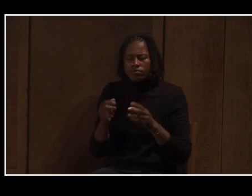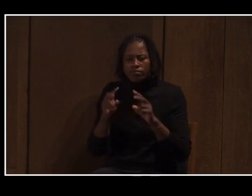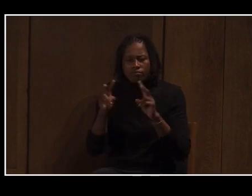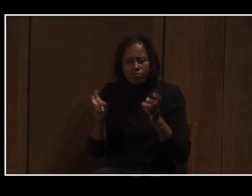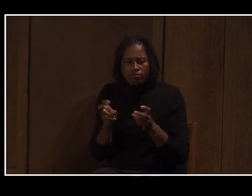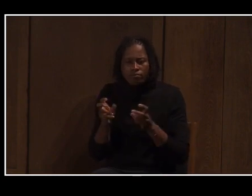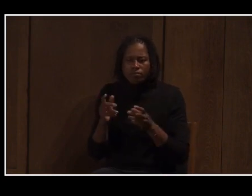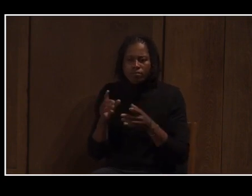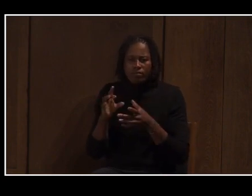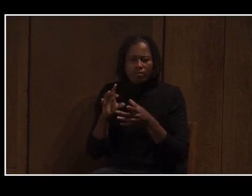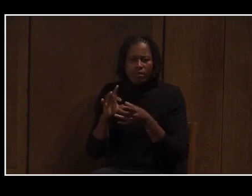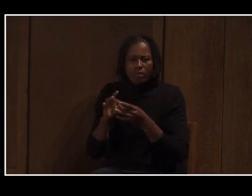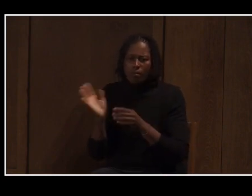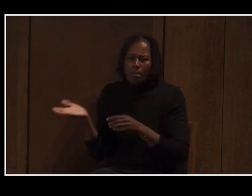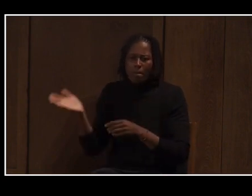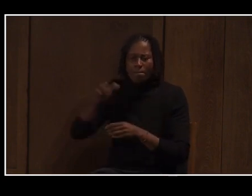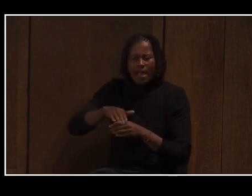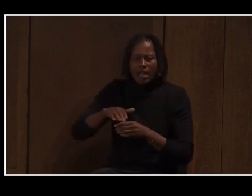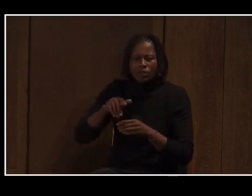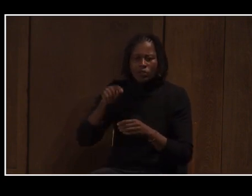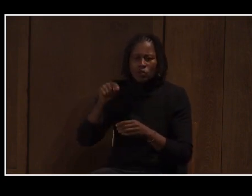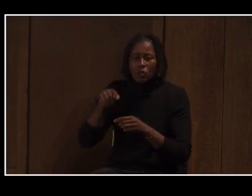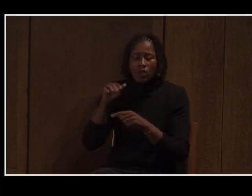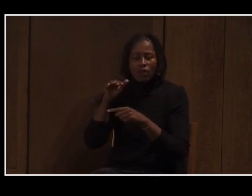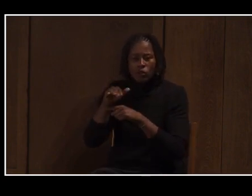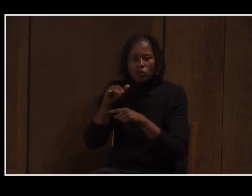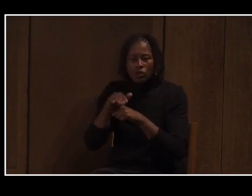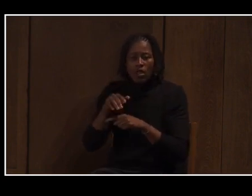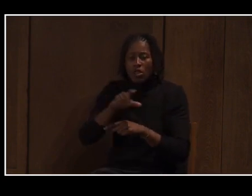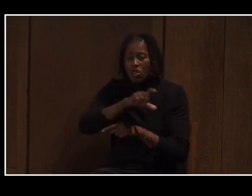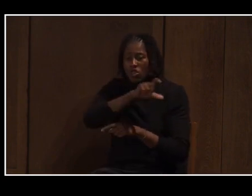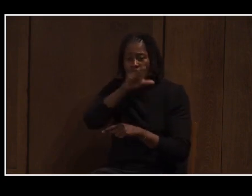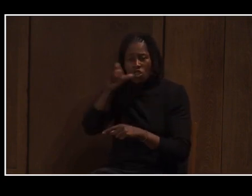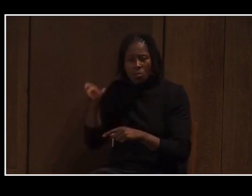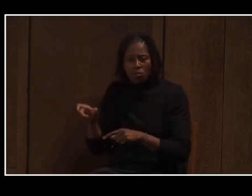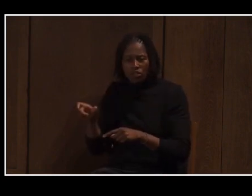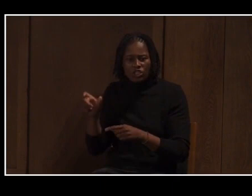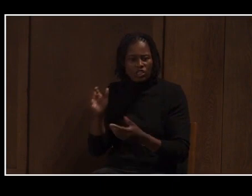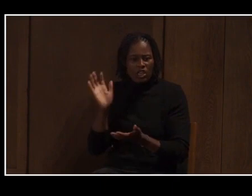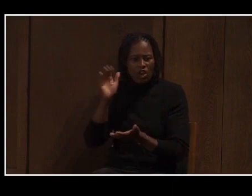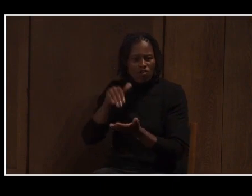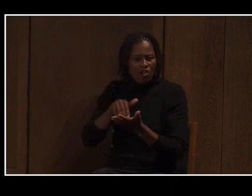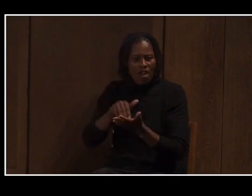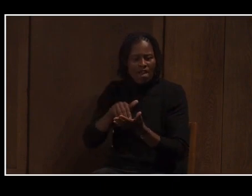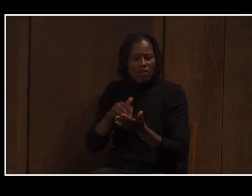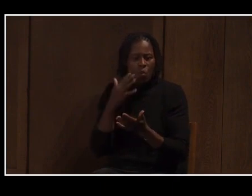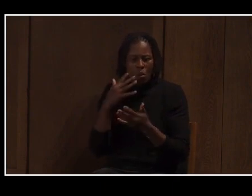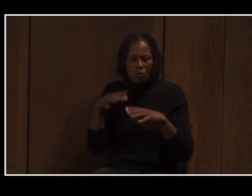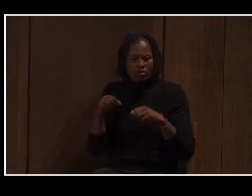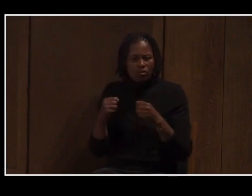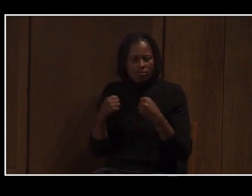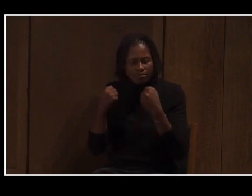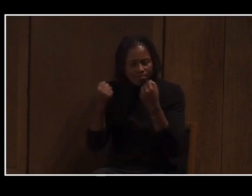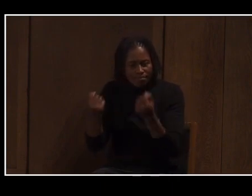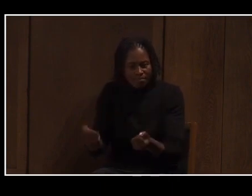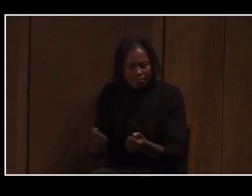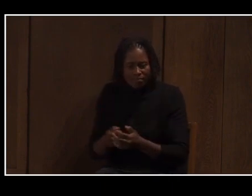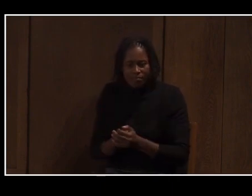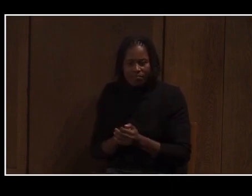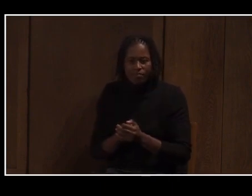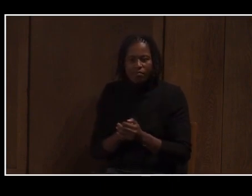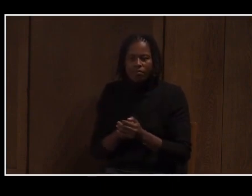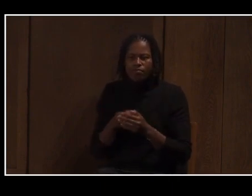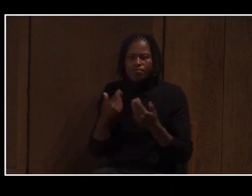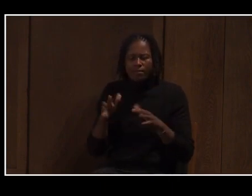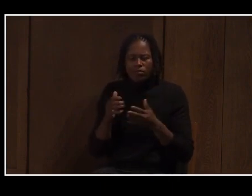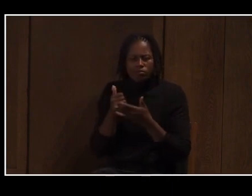the Future, "The bridge only arrives once you start driving." David is someone who supports so many people, particularly Black and